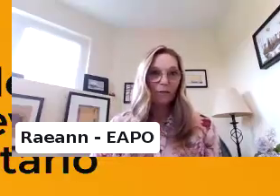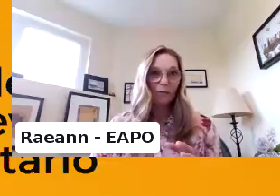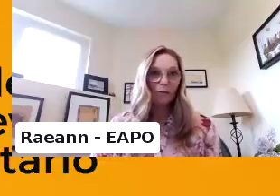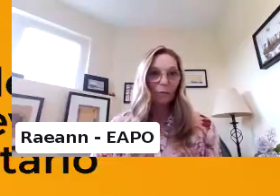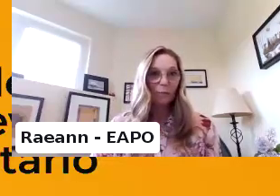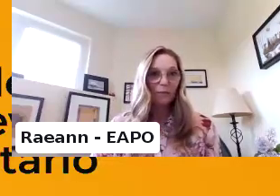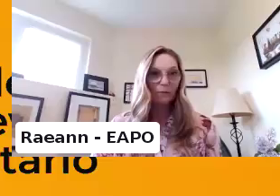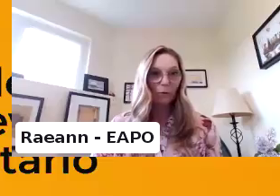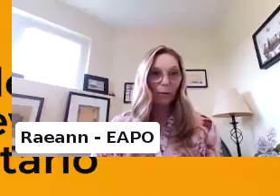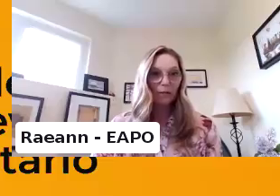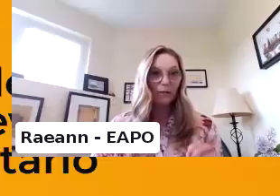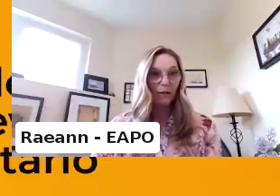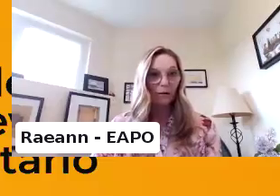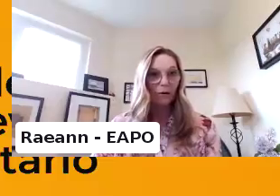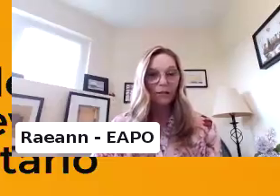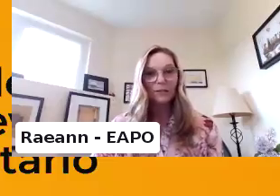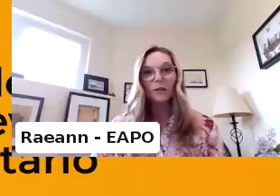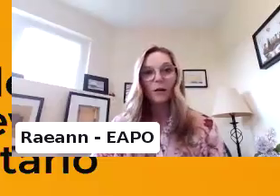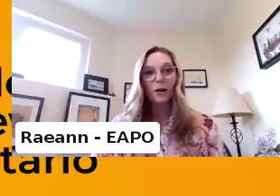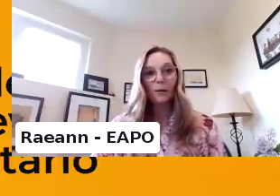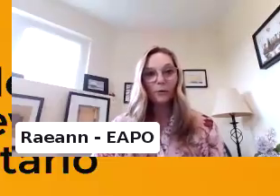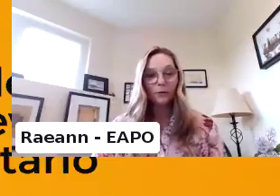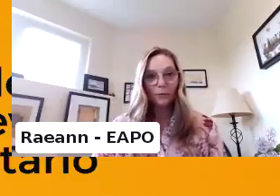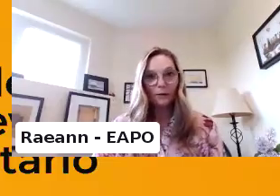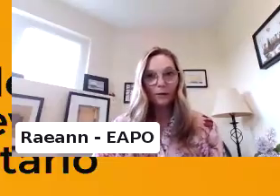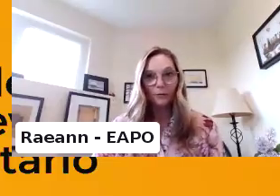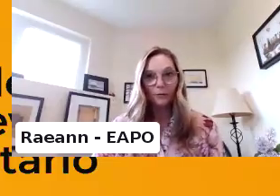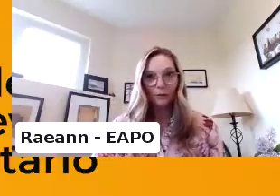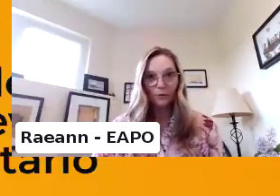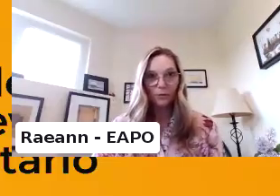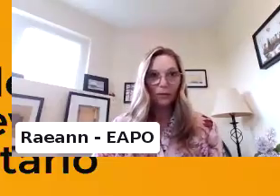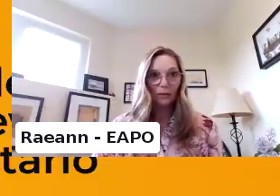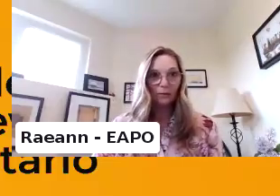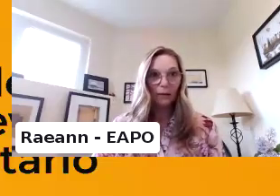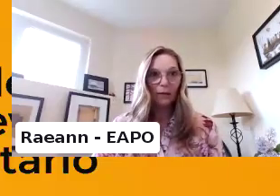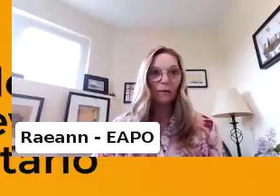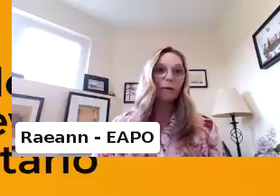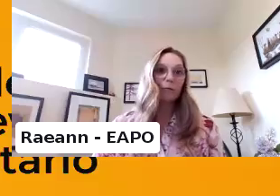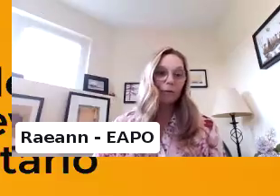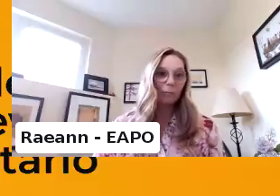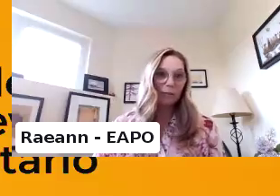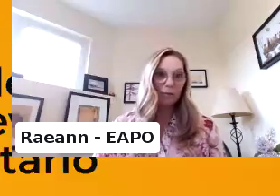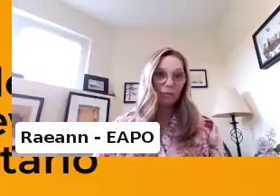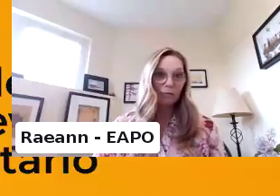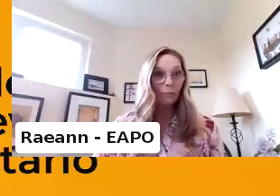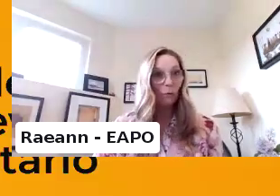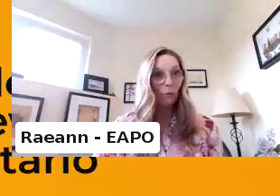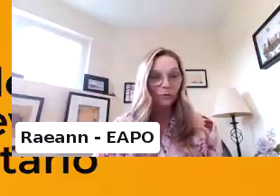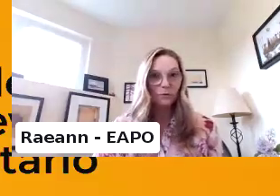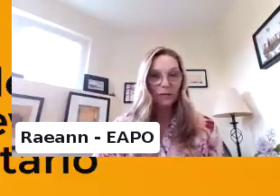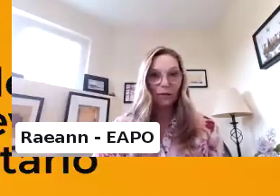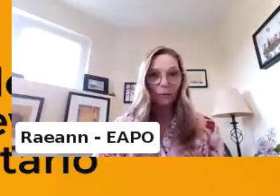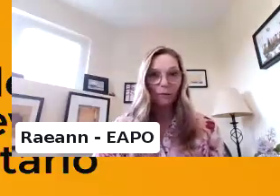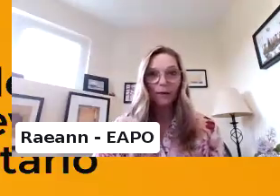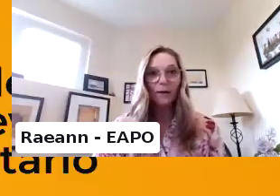contact information on the website for OBSI to get contact with you directly if they're interested in making further complaints or finding out more